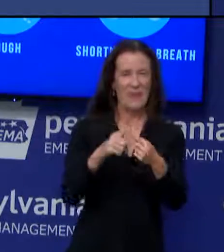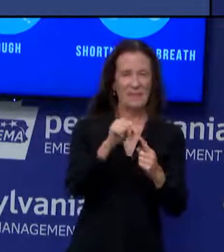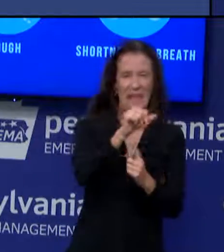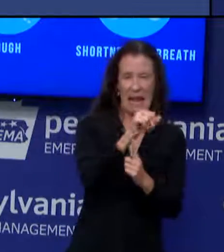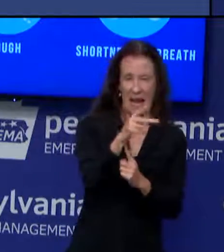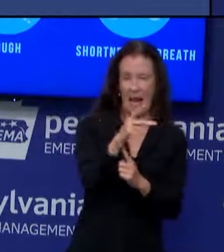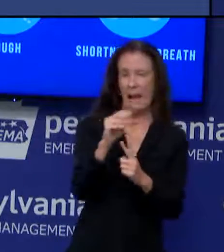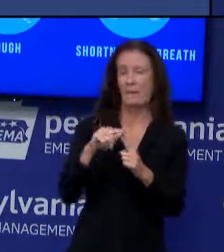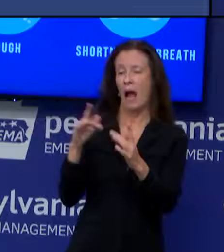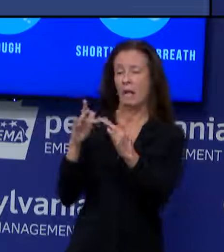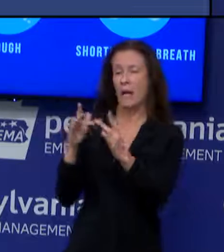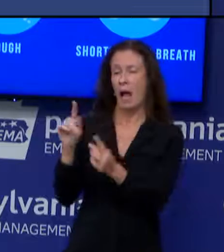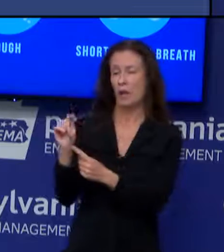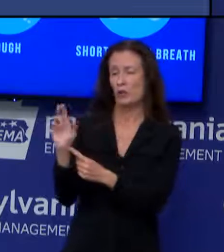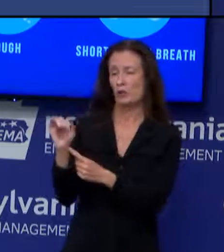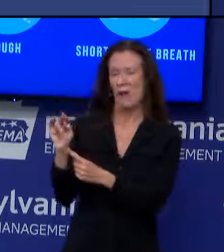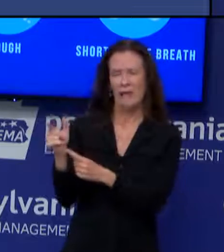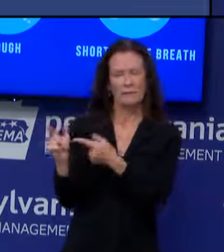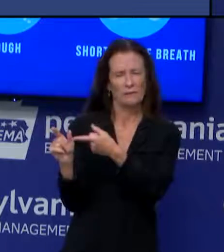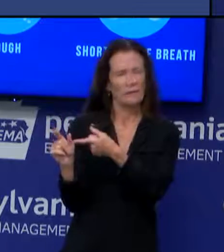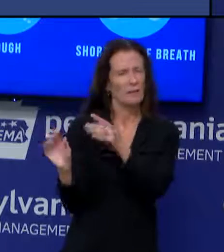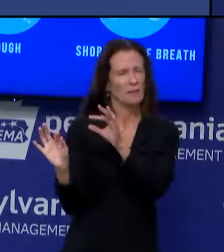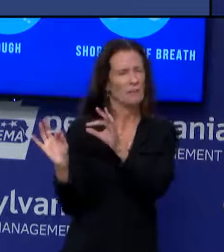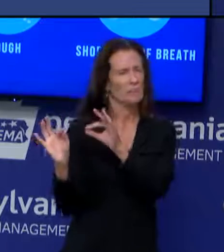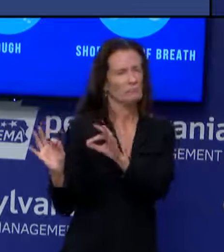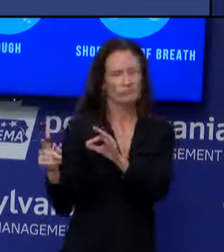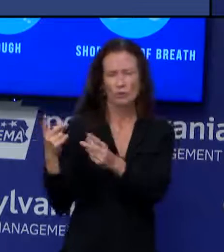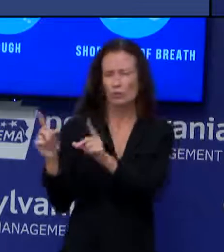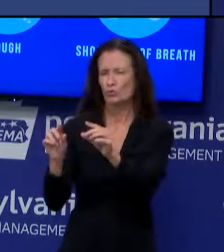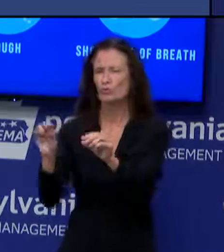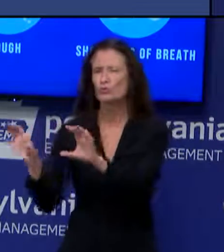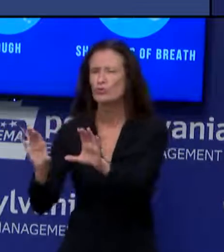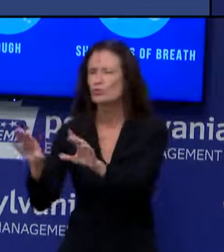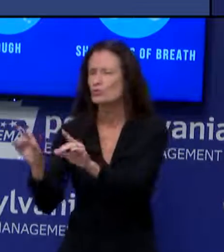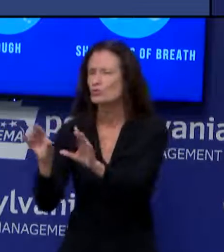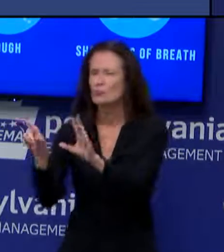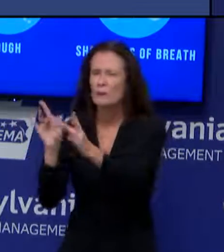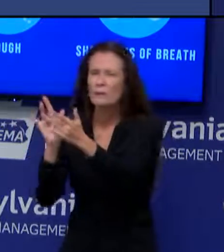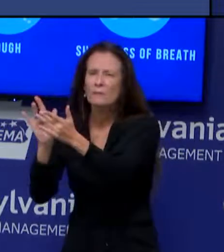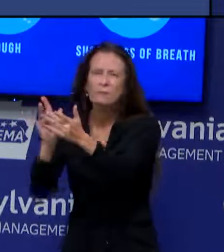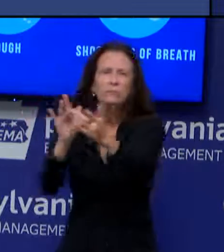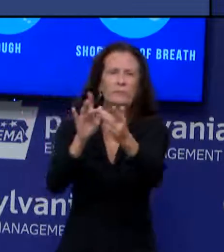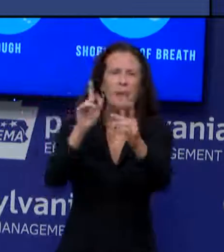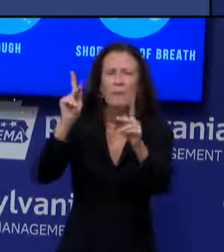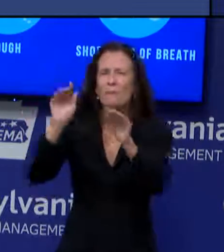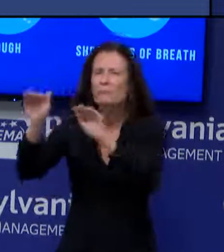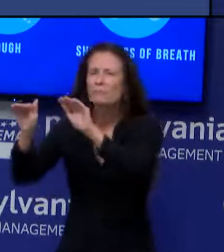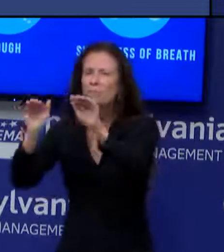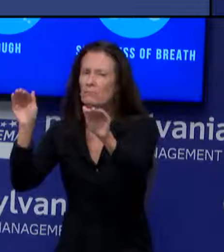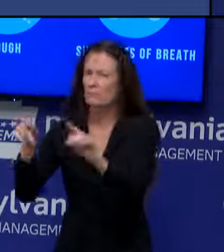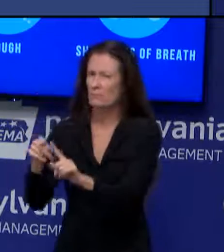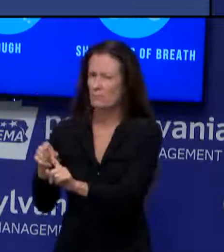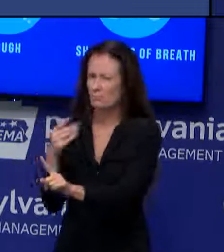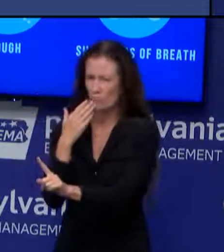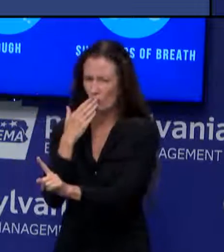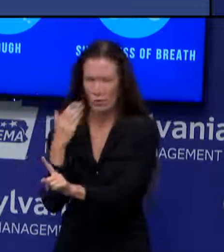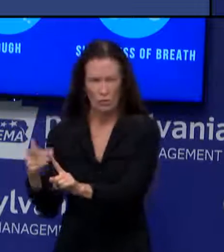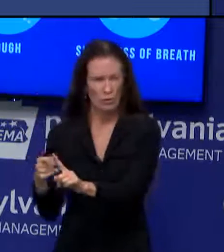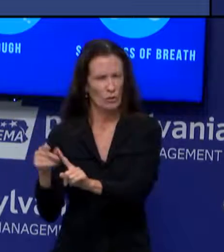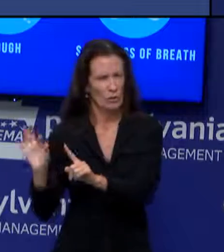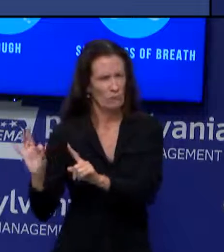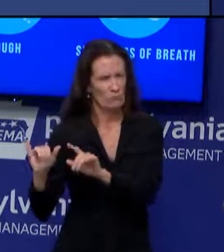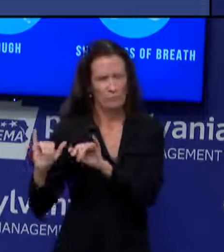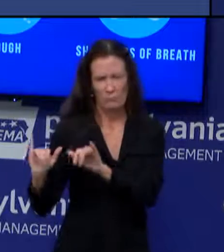we wanted to do in terms of contacts, but it is very soon, very early in